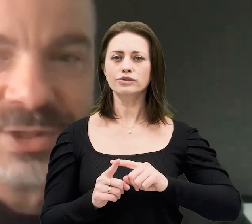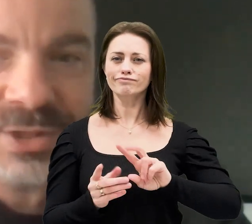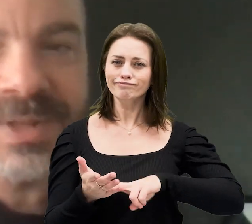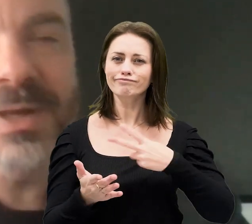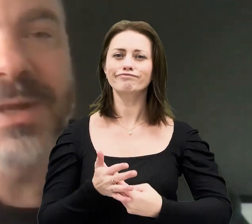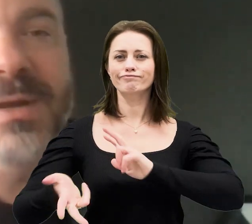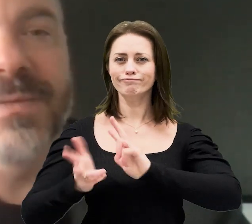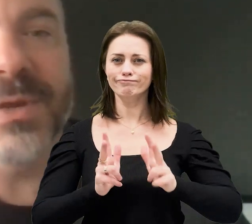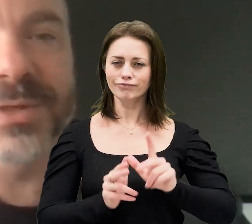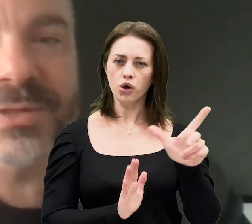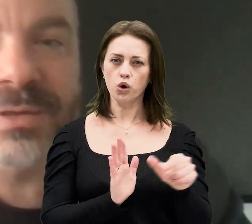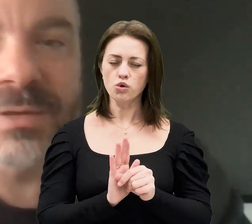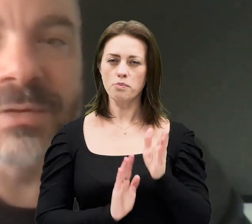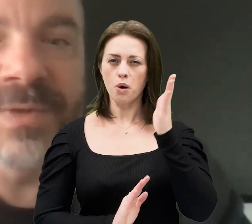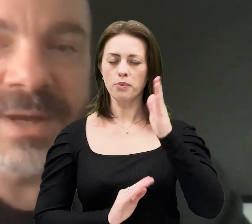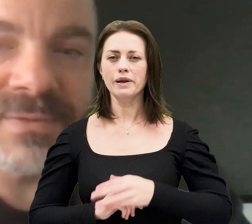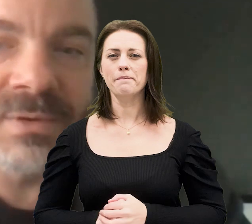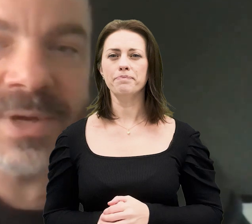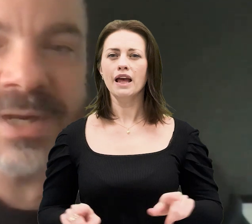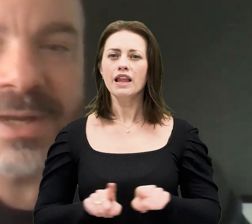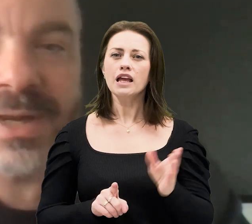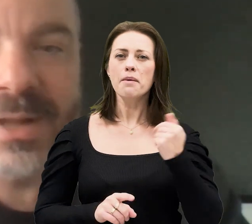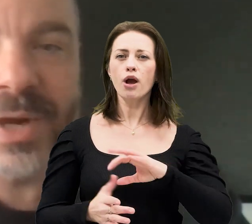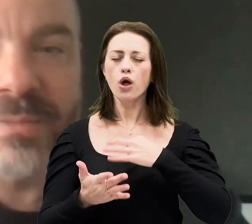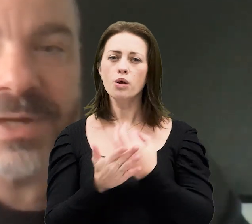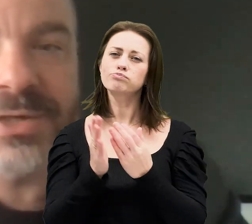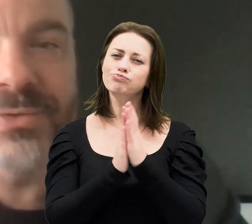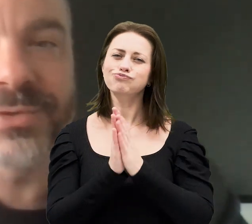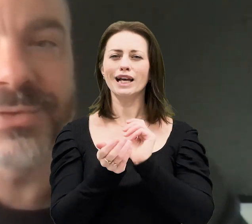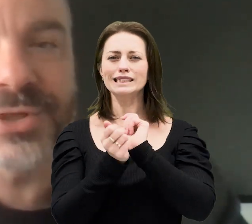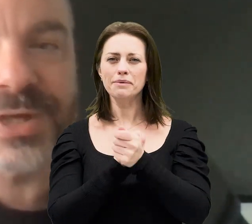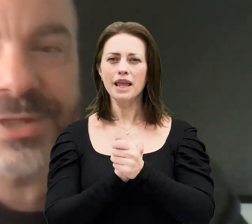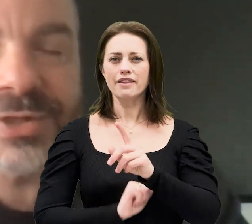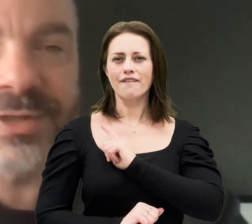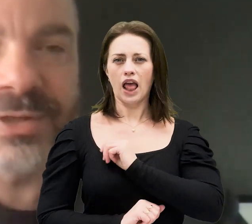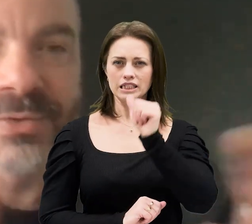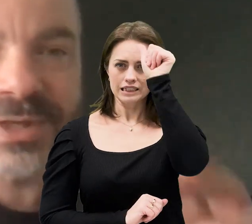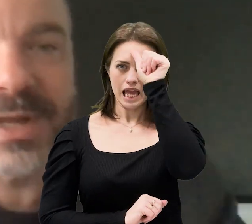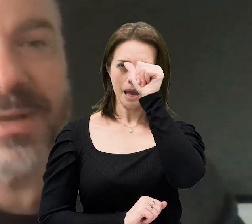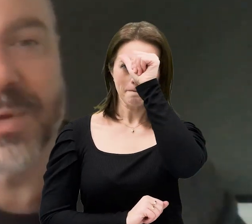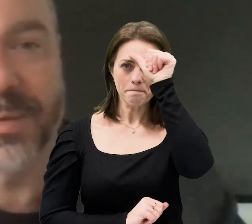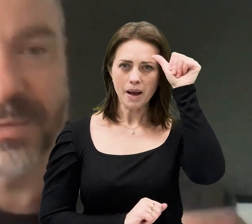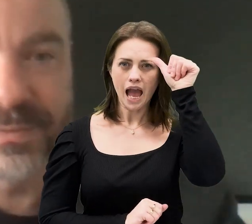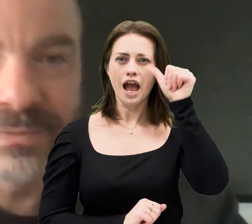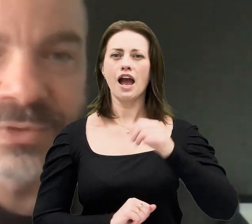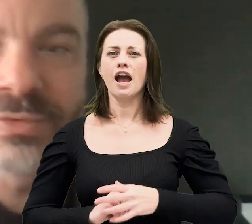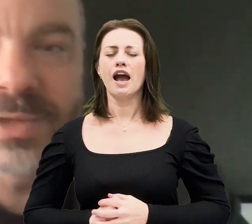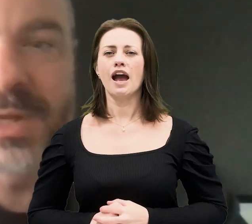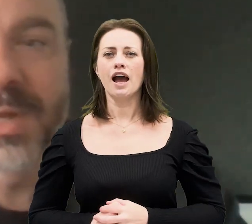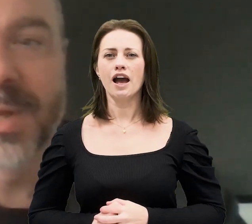language translation. We have already highly recommended you to change the username